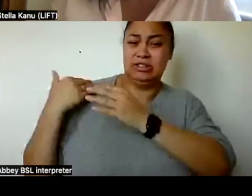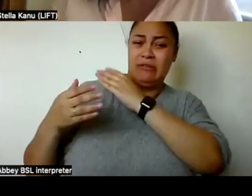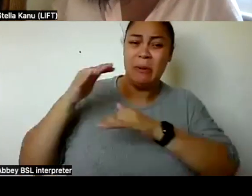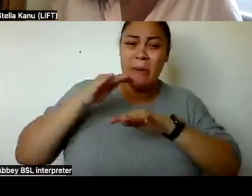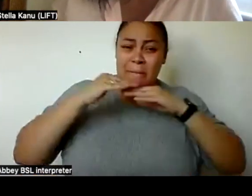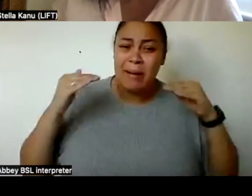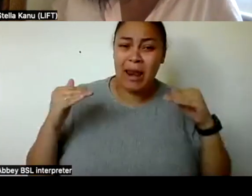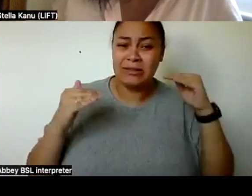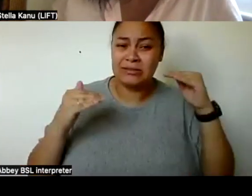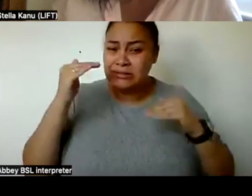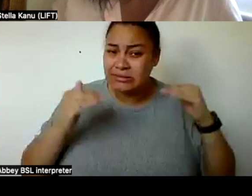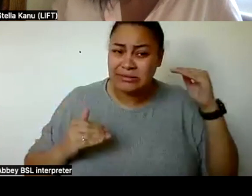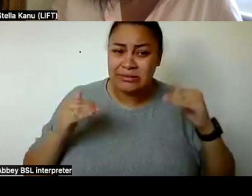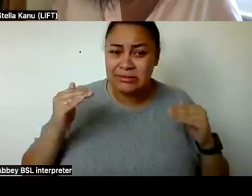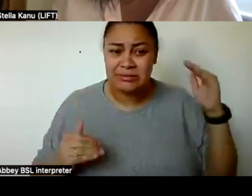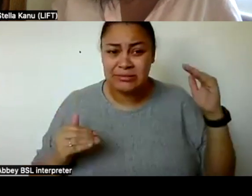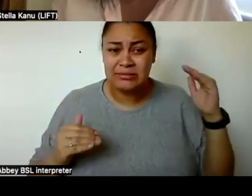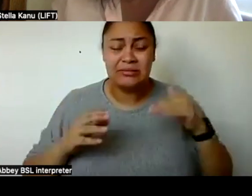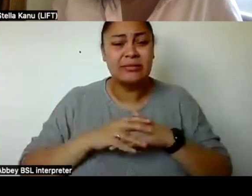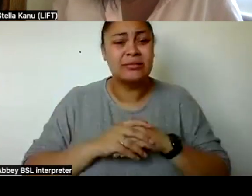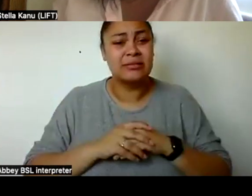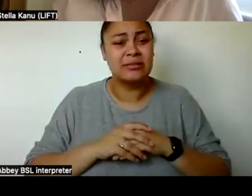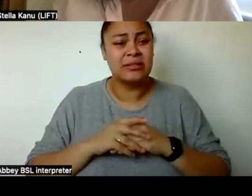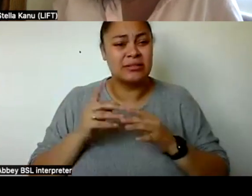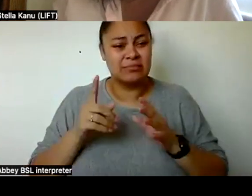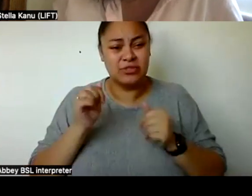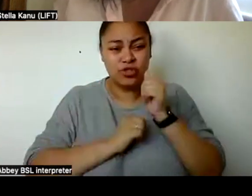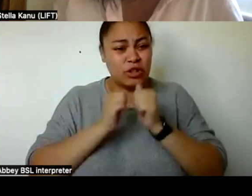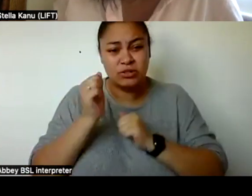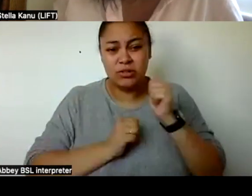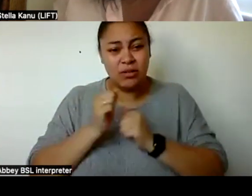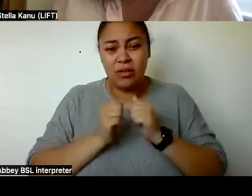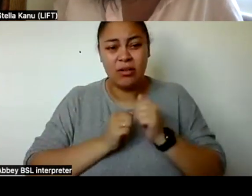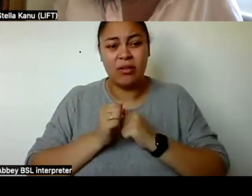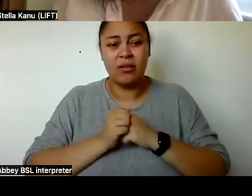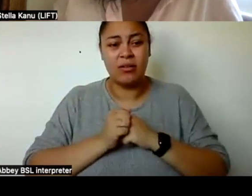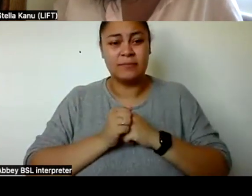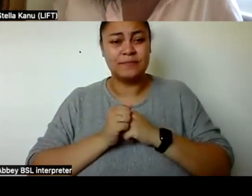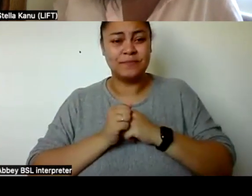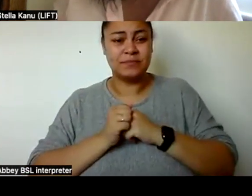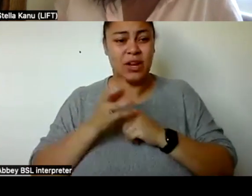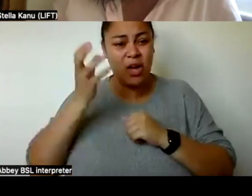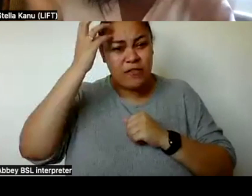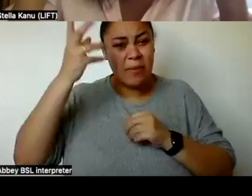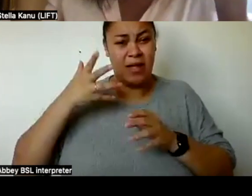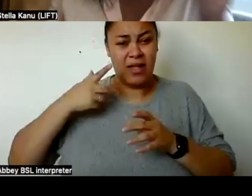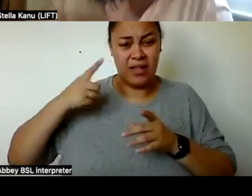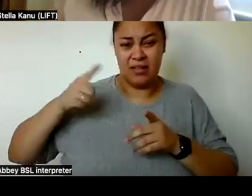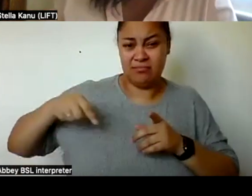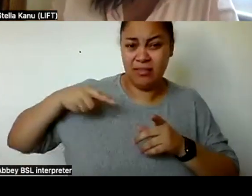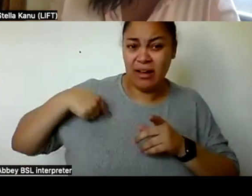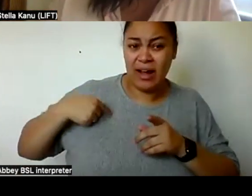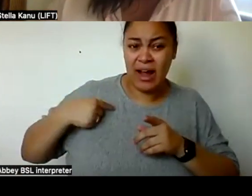is replicated within some of these structures, so that, you know, a government like ours can create a